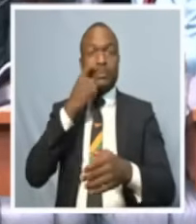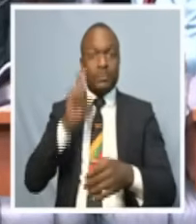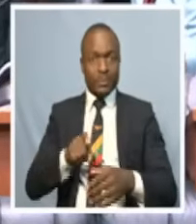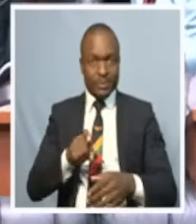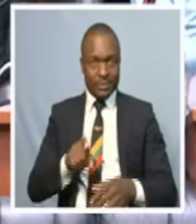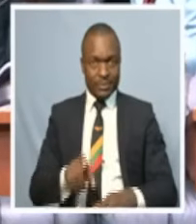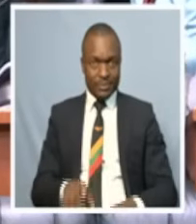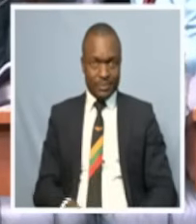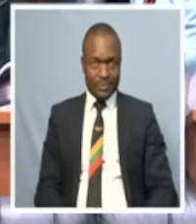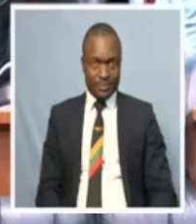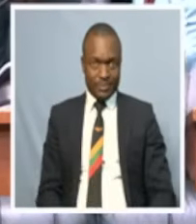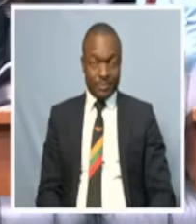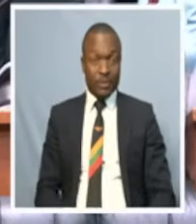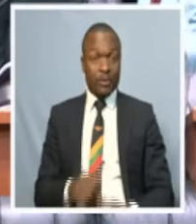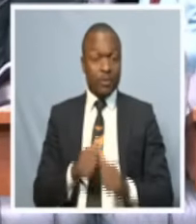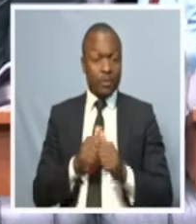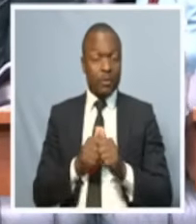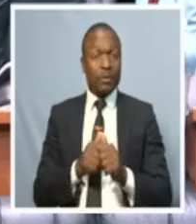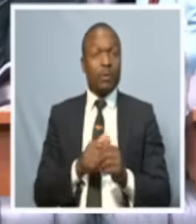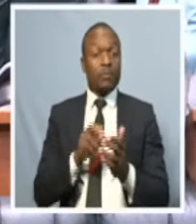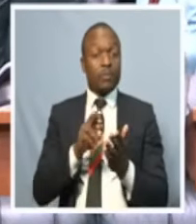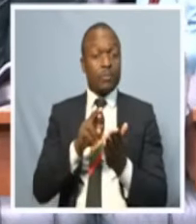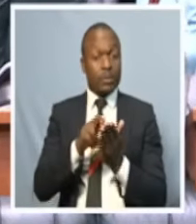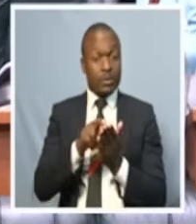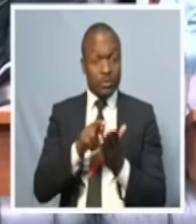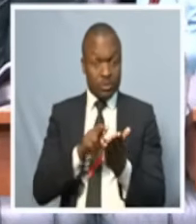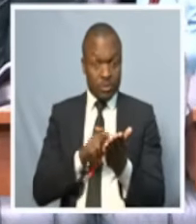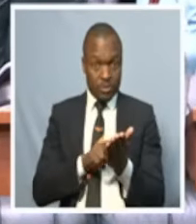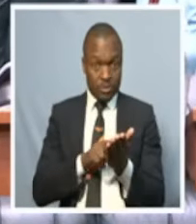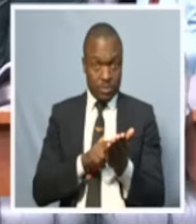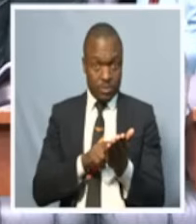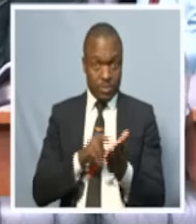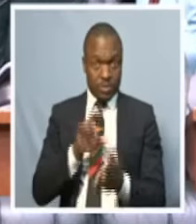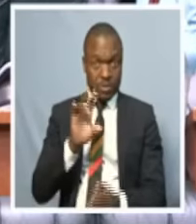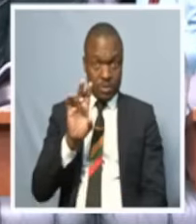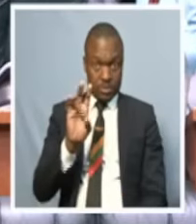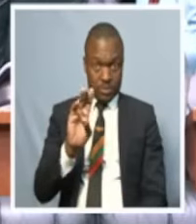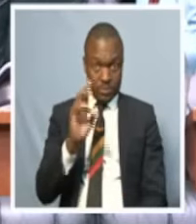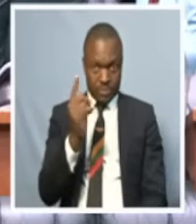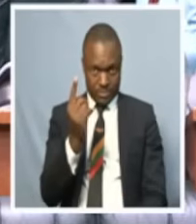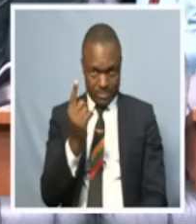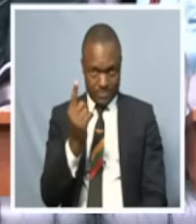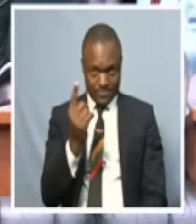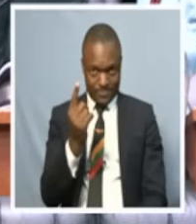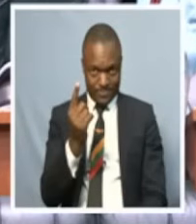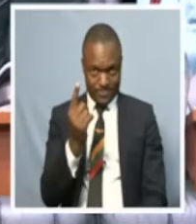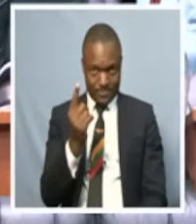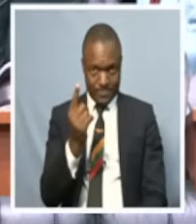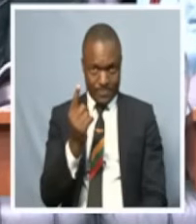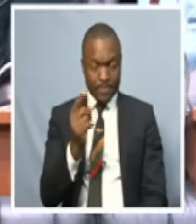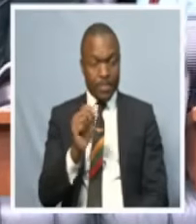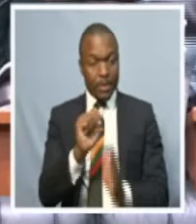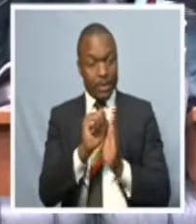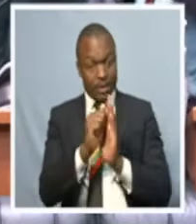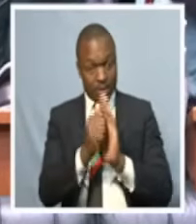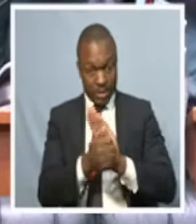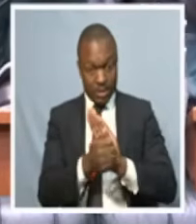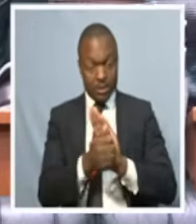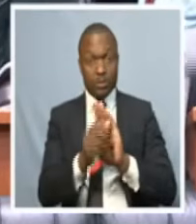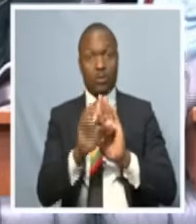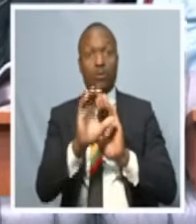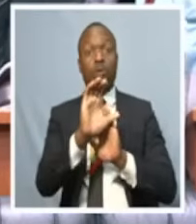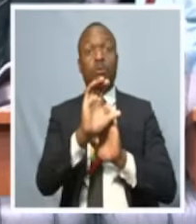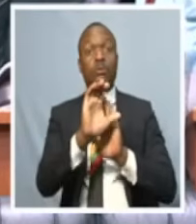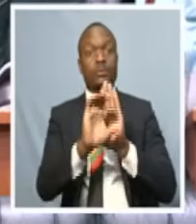based on Standing Order 71 and the article of the